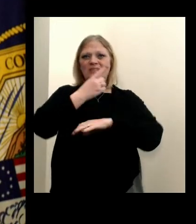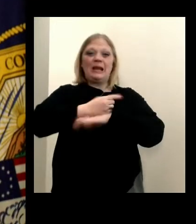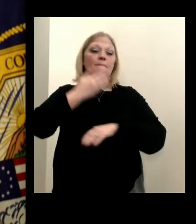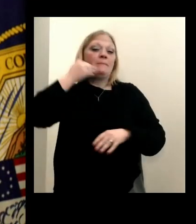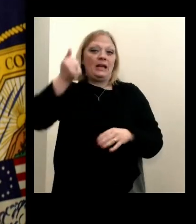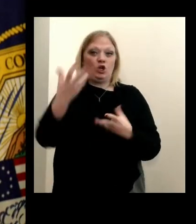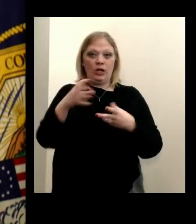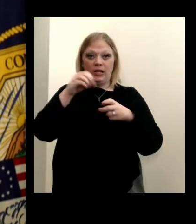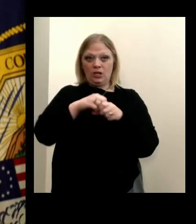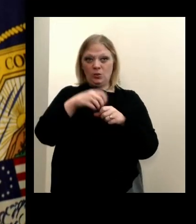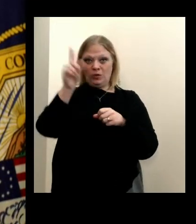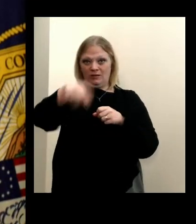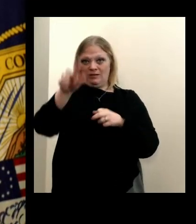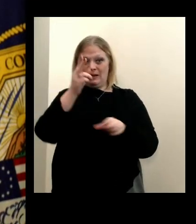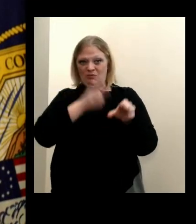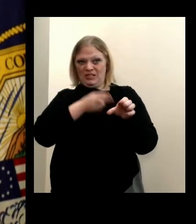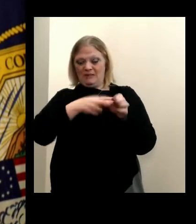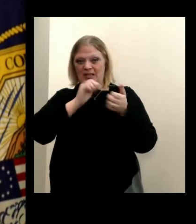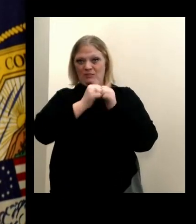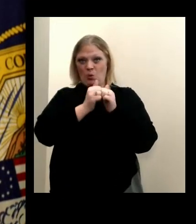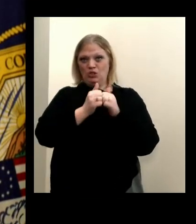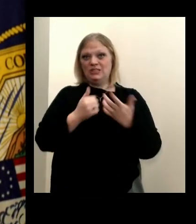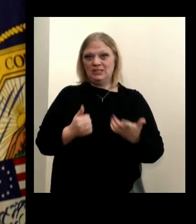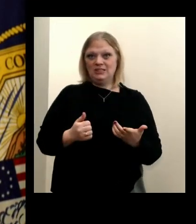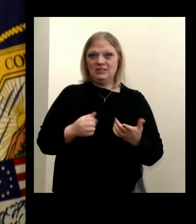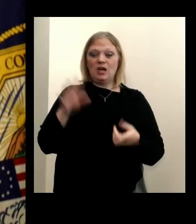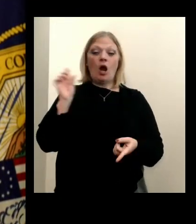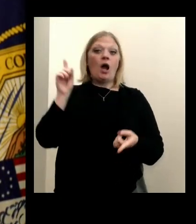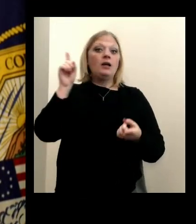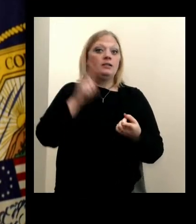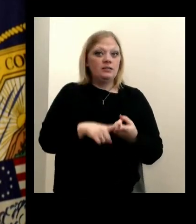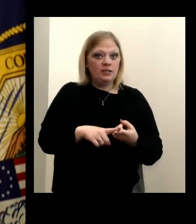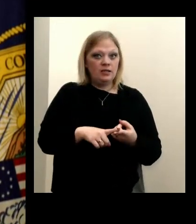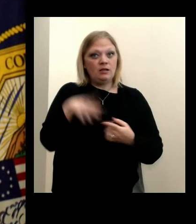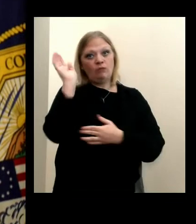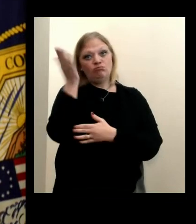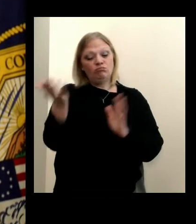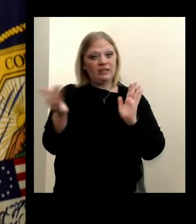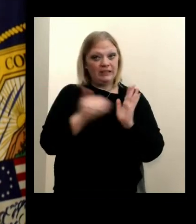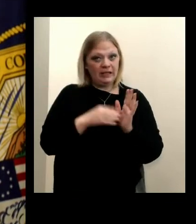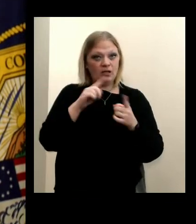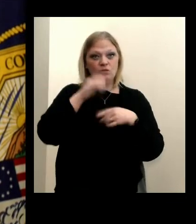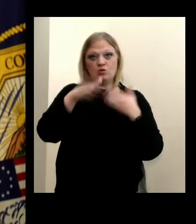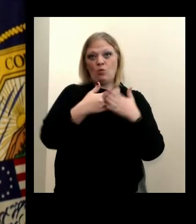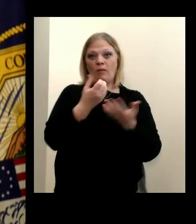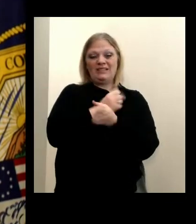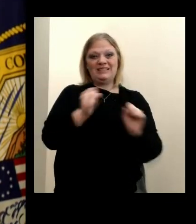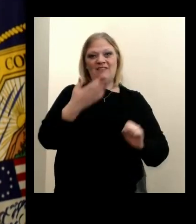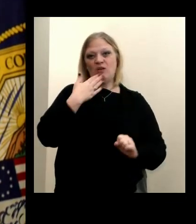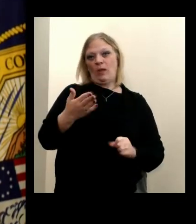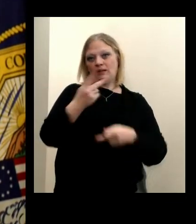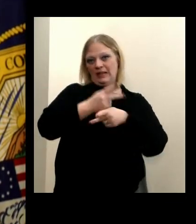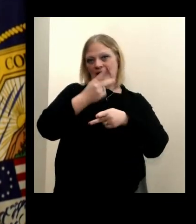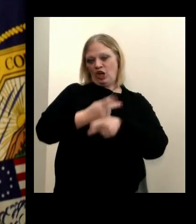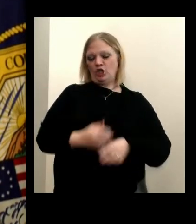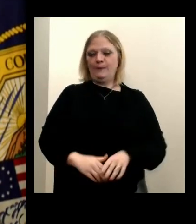including those who participate in those sports. Until I talk to you again, to all, be safe and well. Take care.